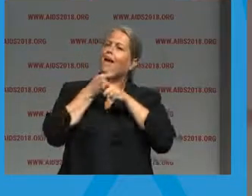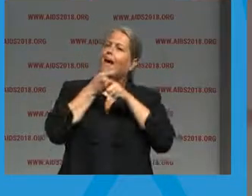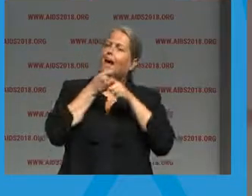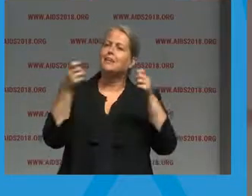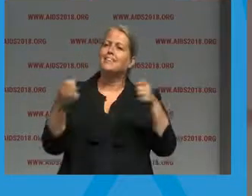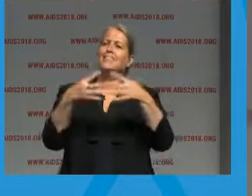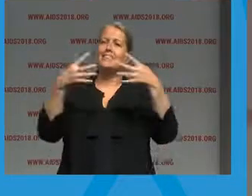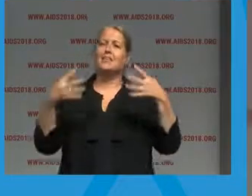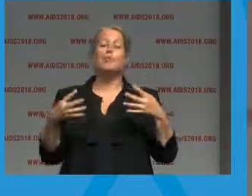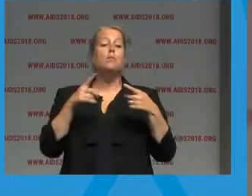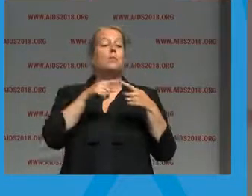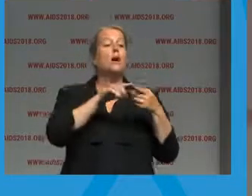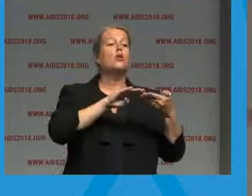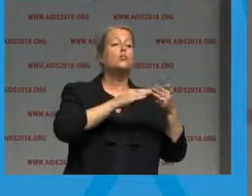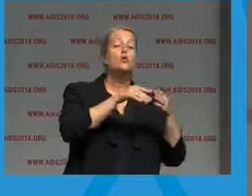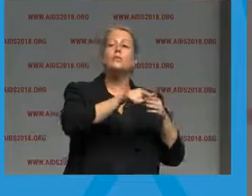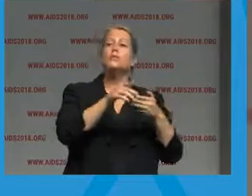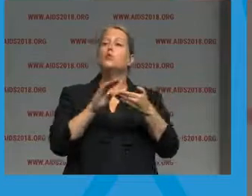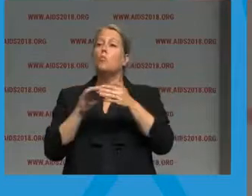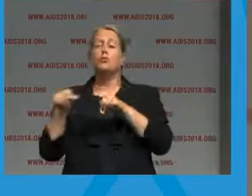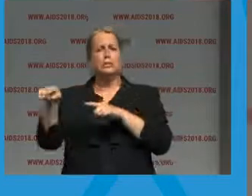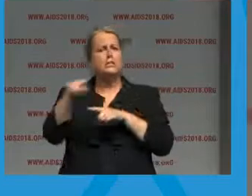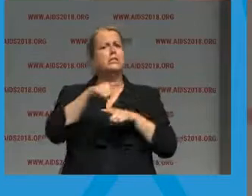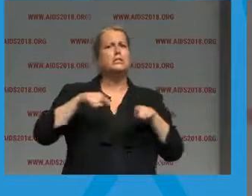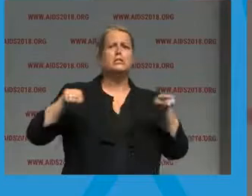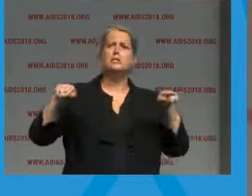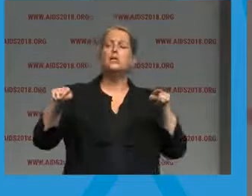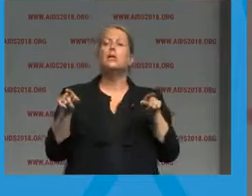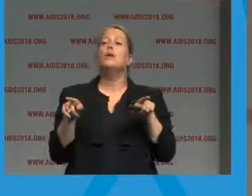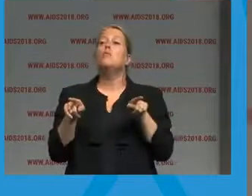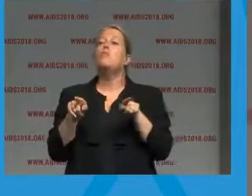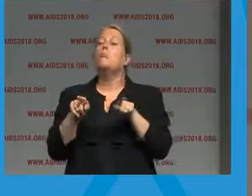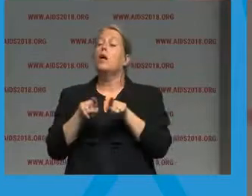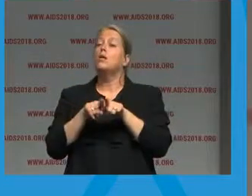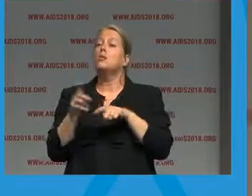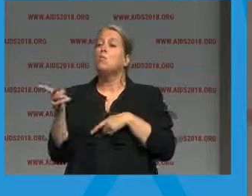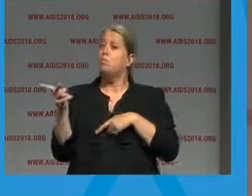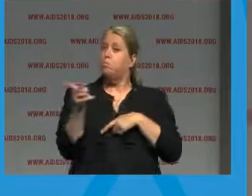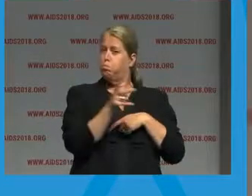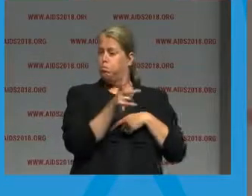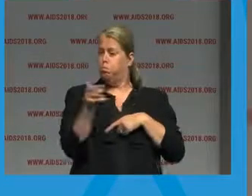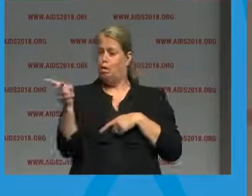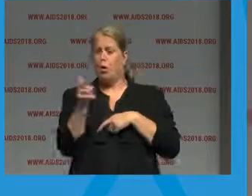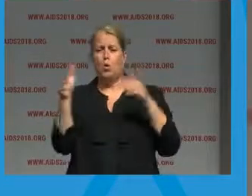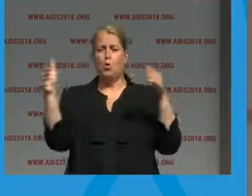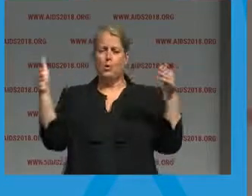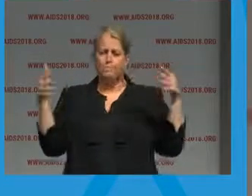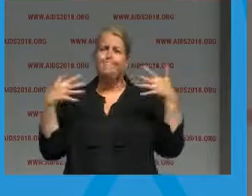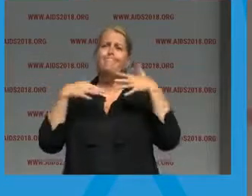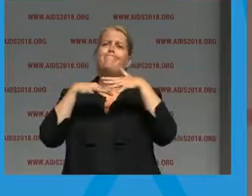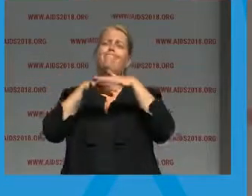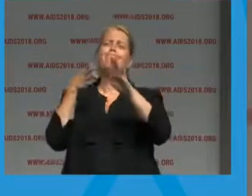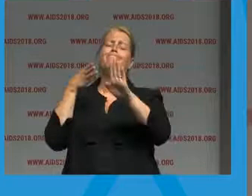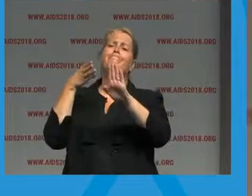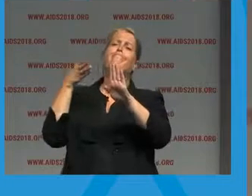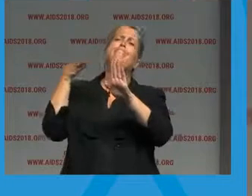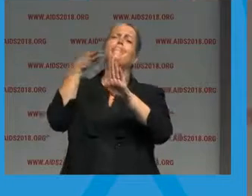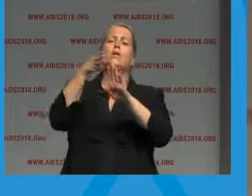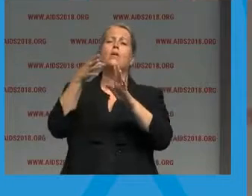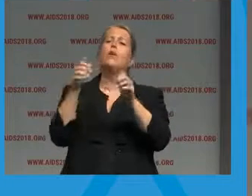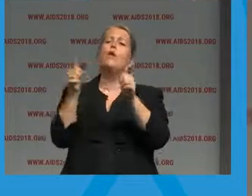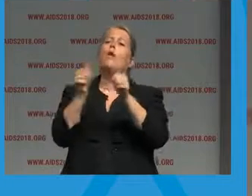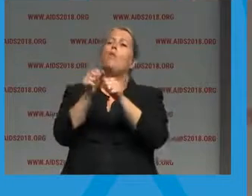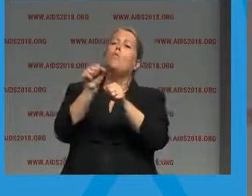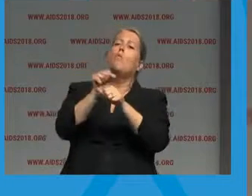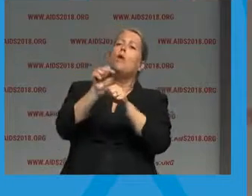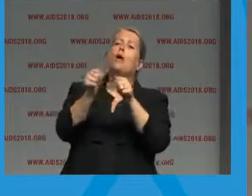the communities involved, and the critical role that both must play in working with governments to develop